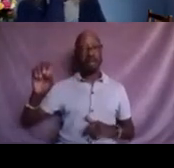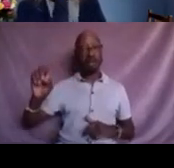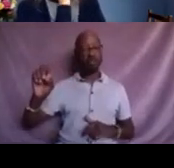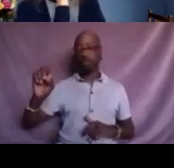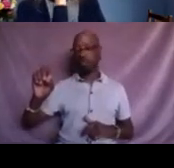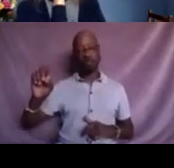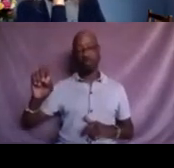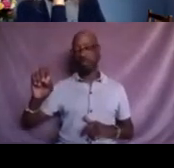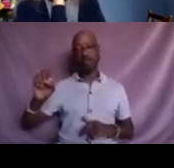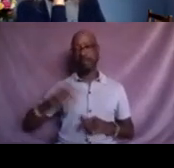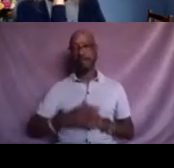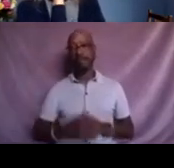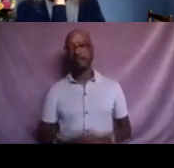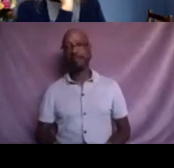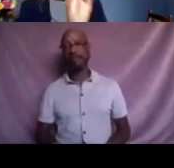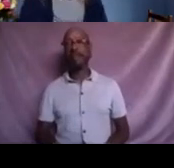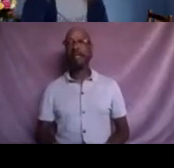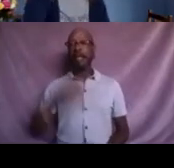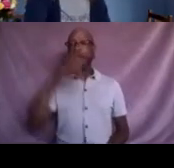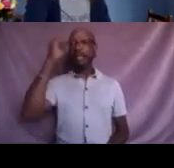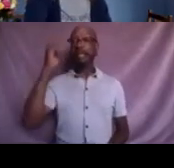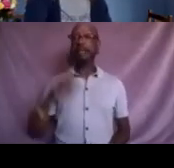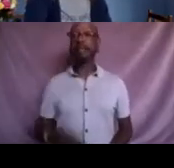code just because